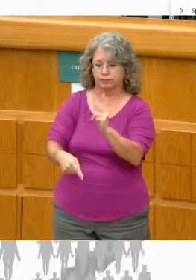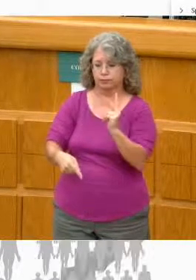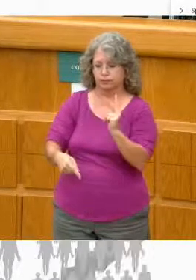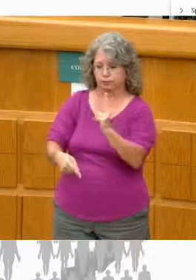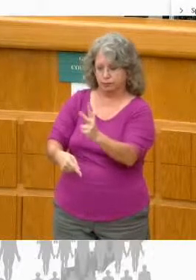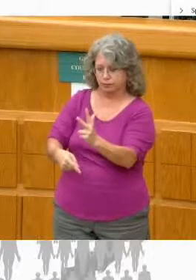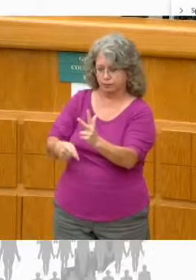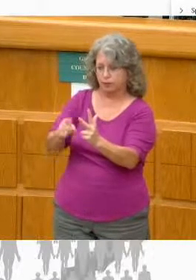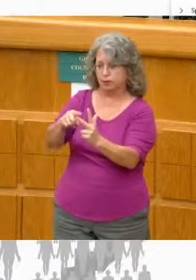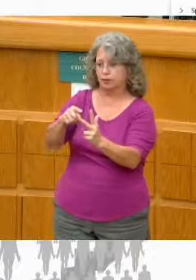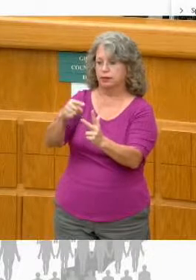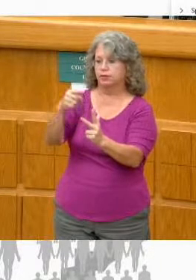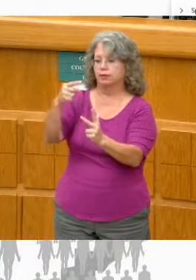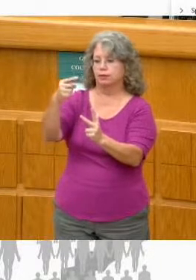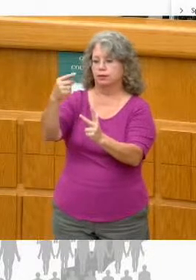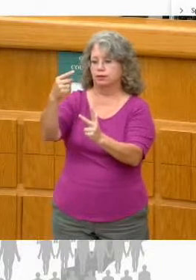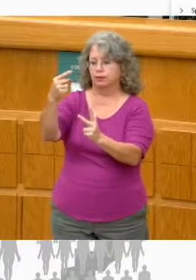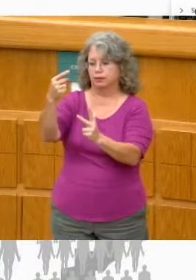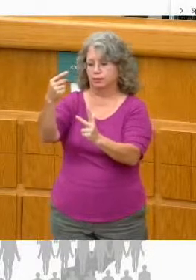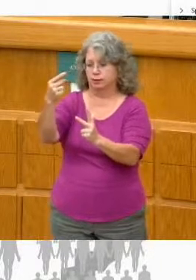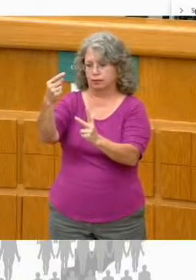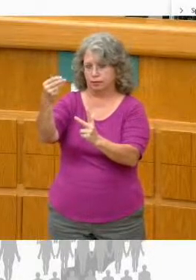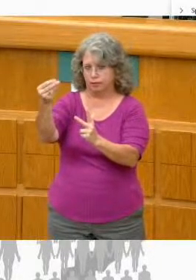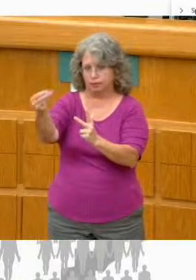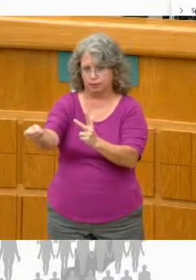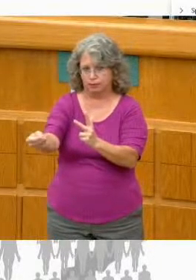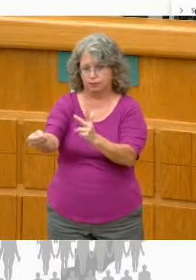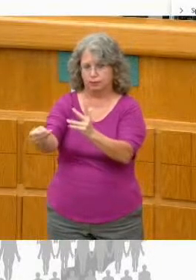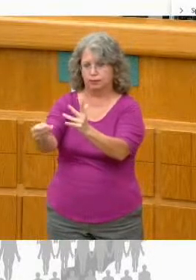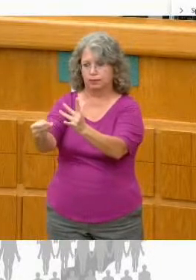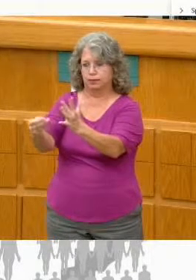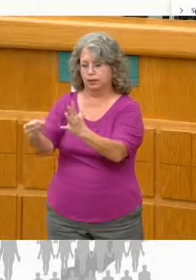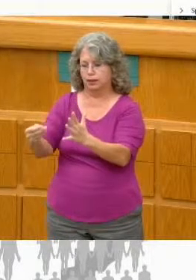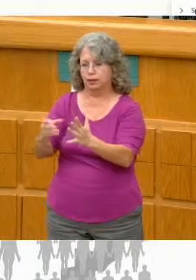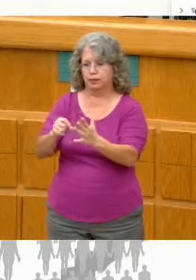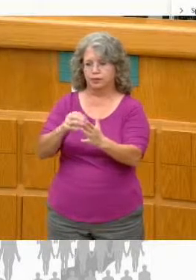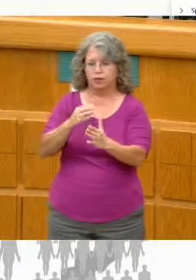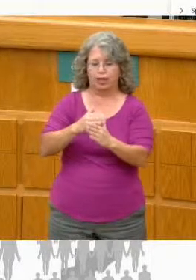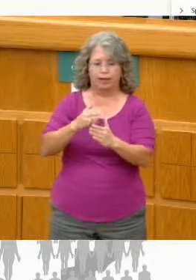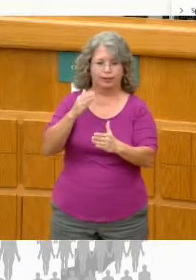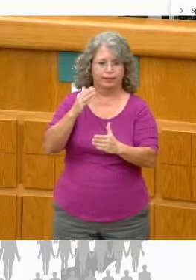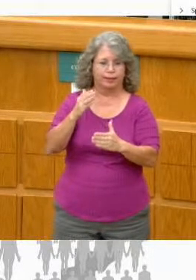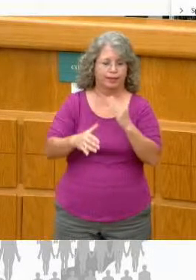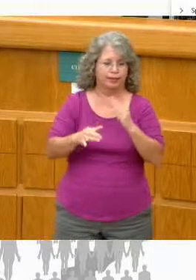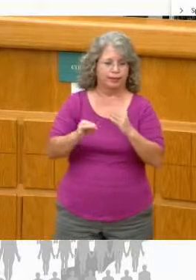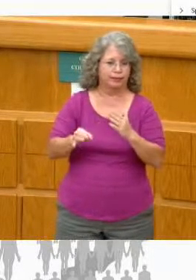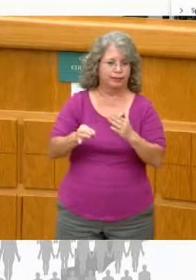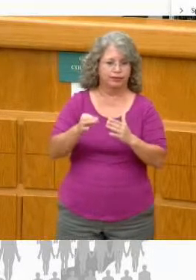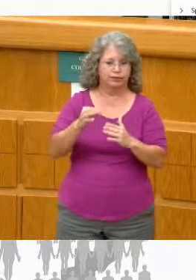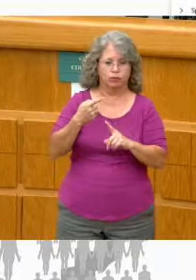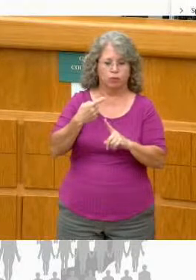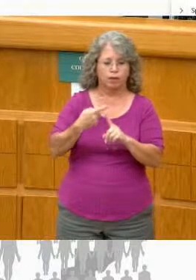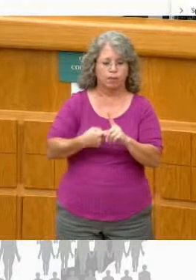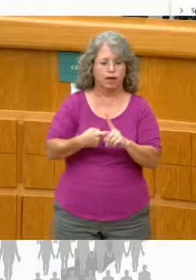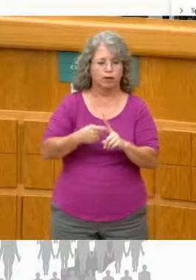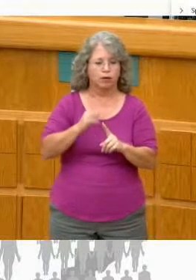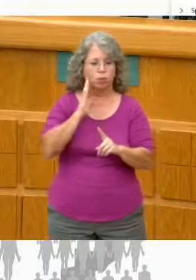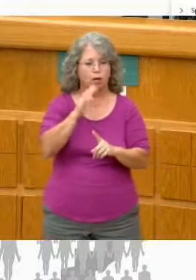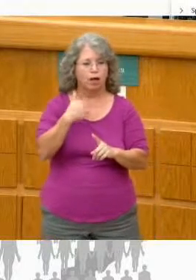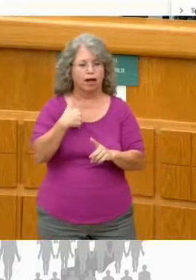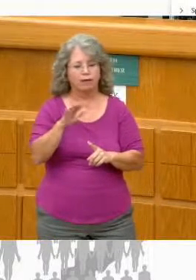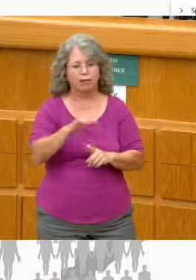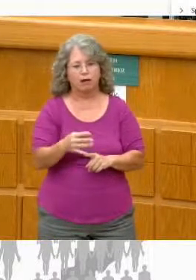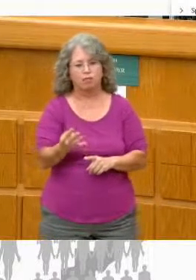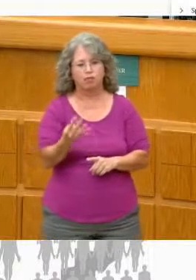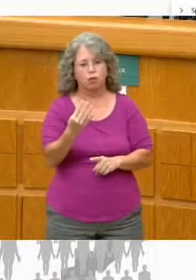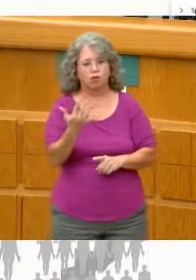person. That person transfers it to a third person. And then by the end of 4 weeks or a month, there's 4 additional people that